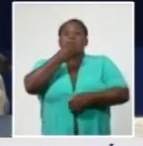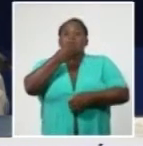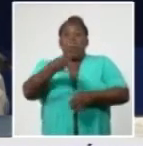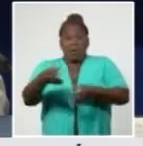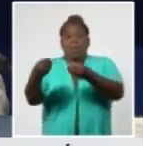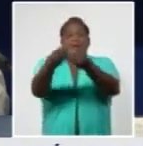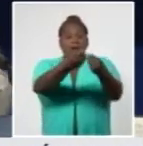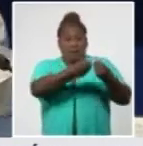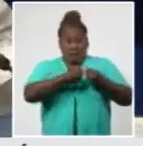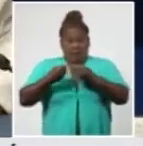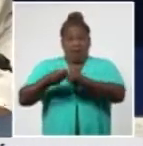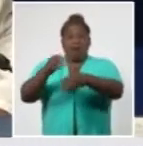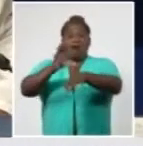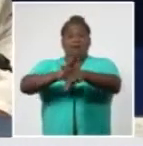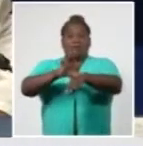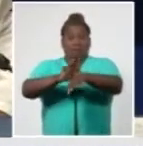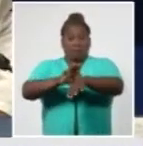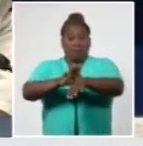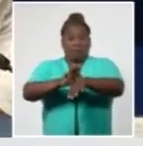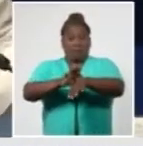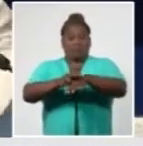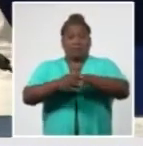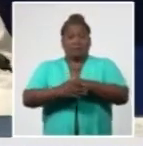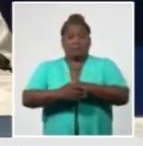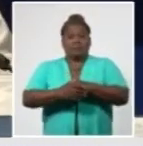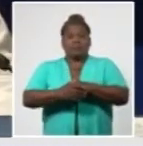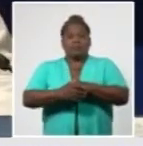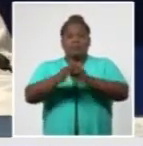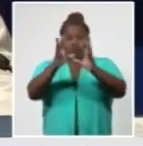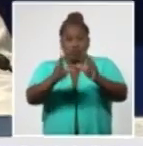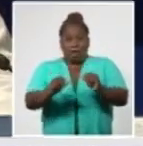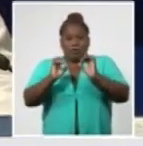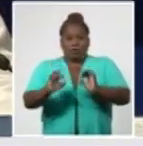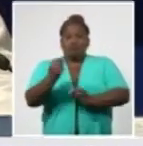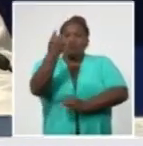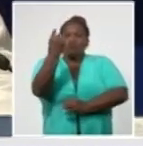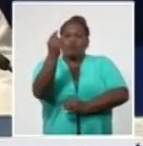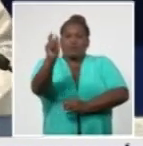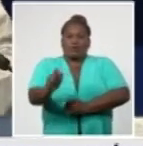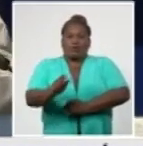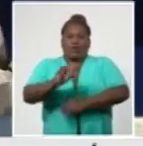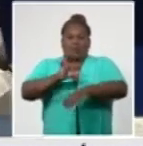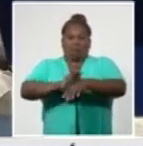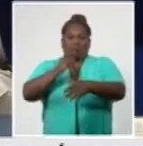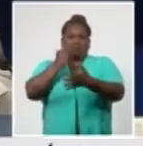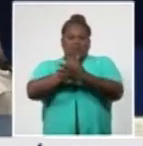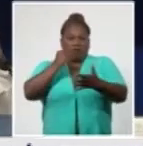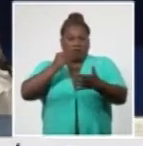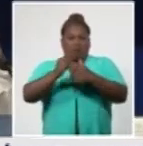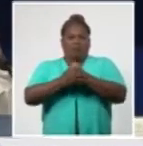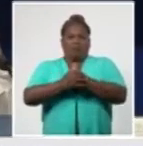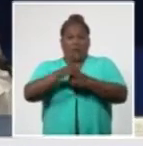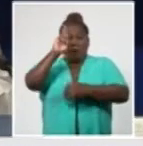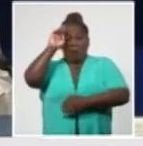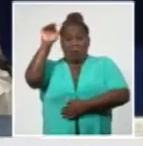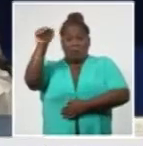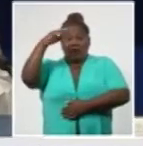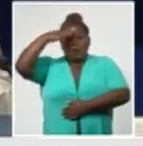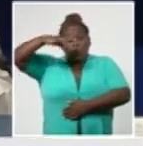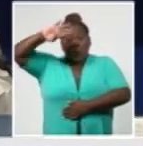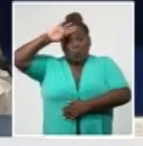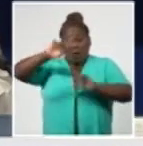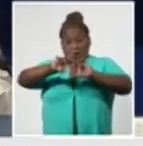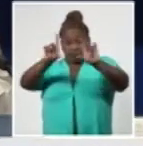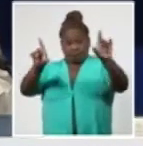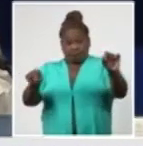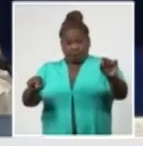been happening with the last cases, and that can be spreading the disease.